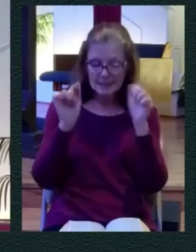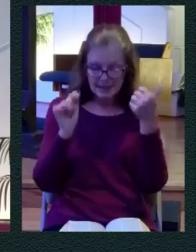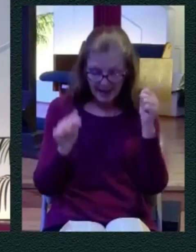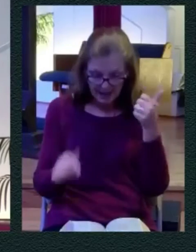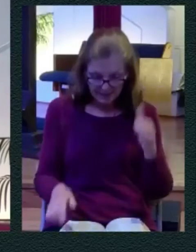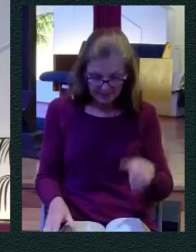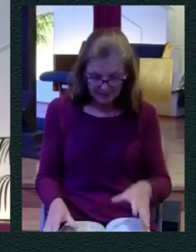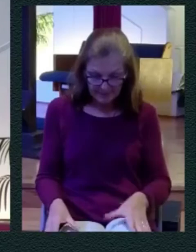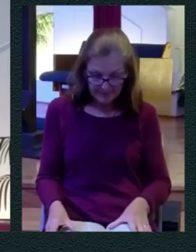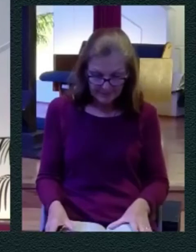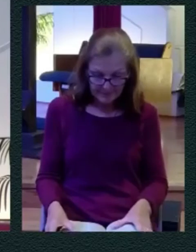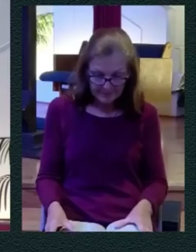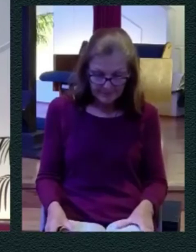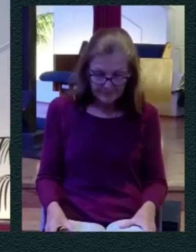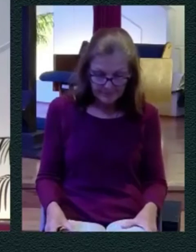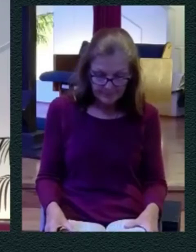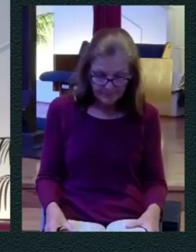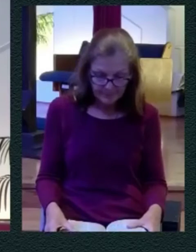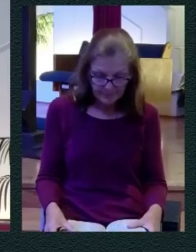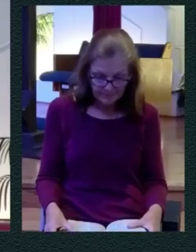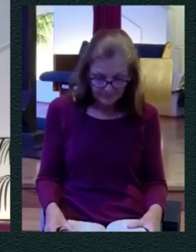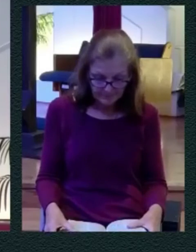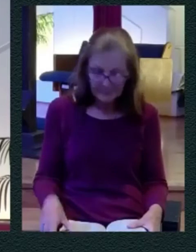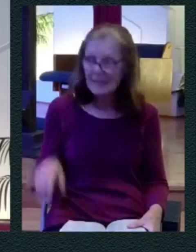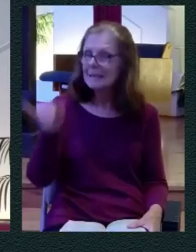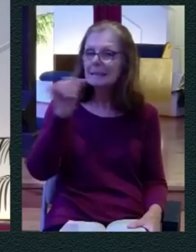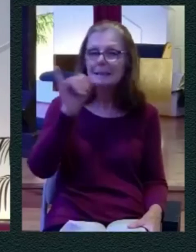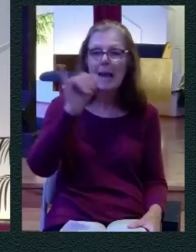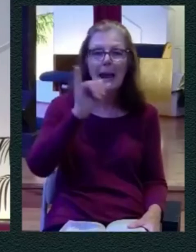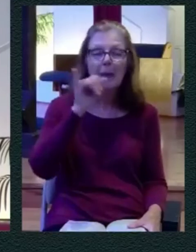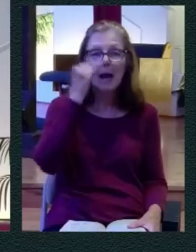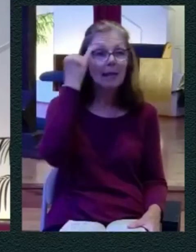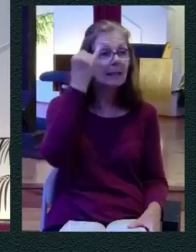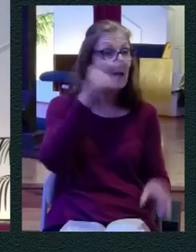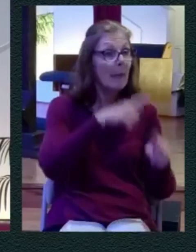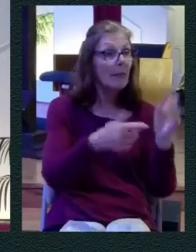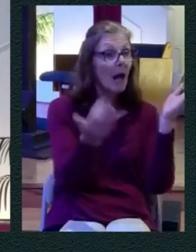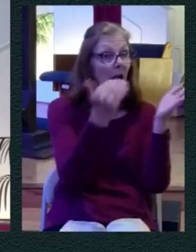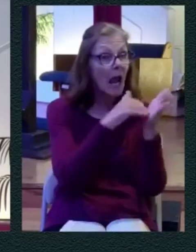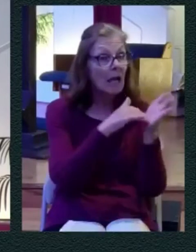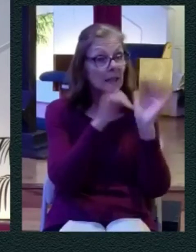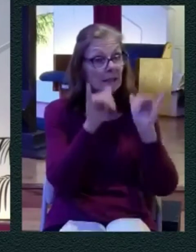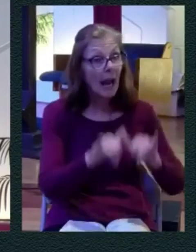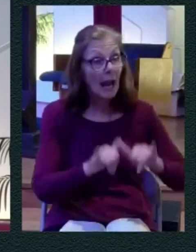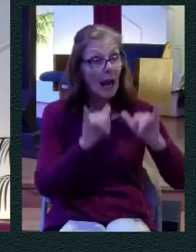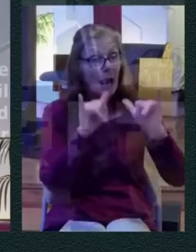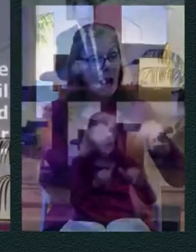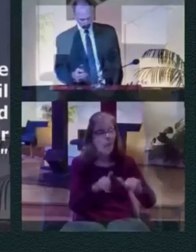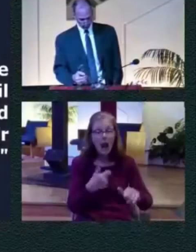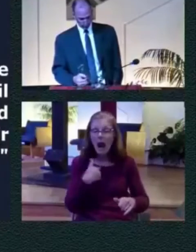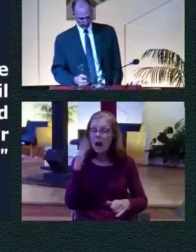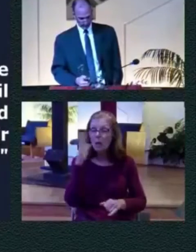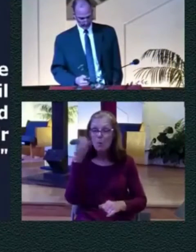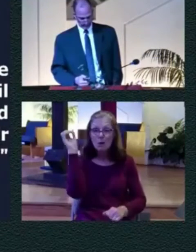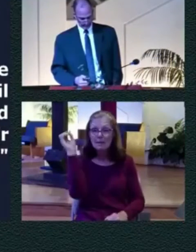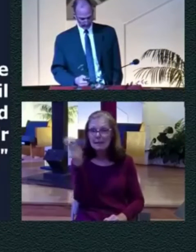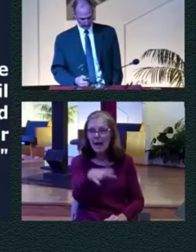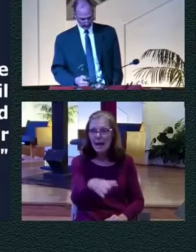Same idea, just repeat it again. I will send the